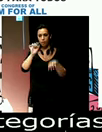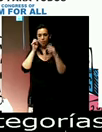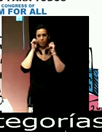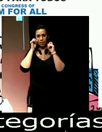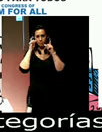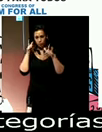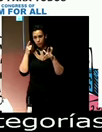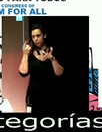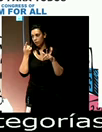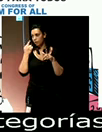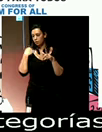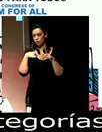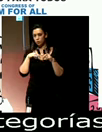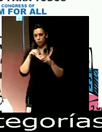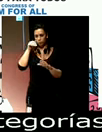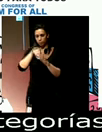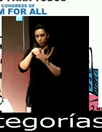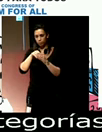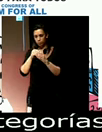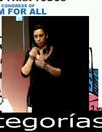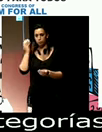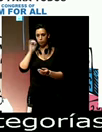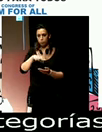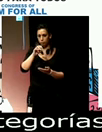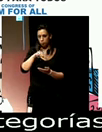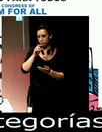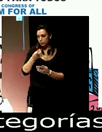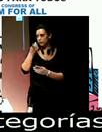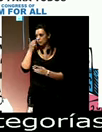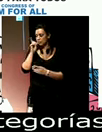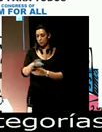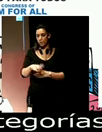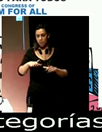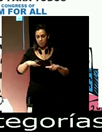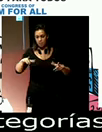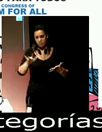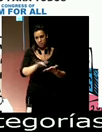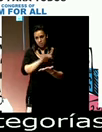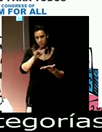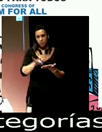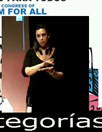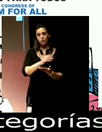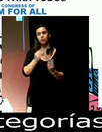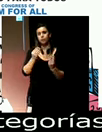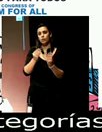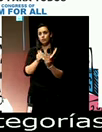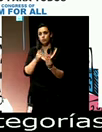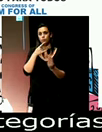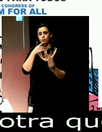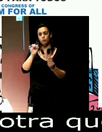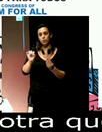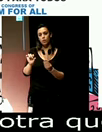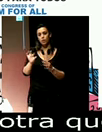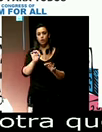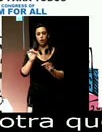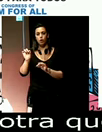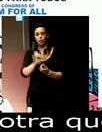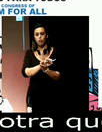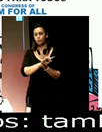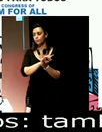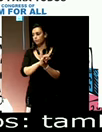We discovered that we achieve how to include all the